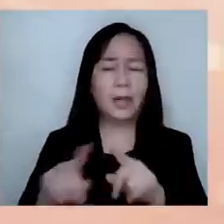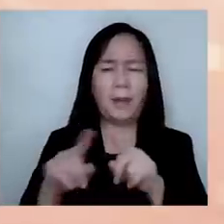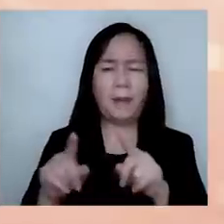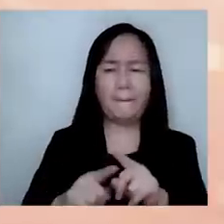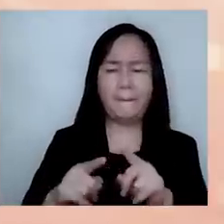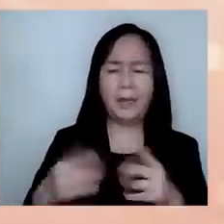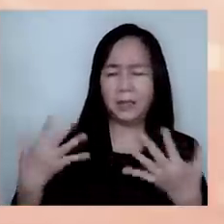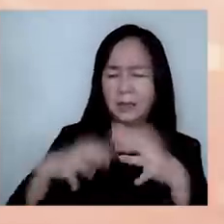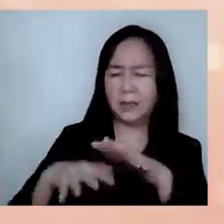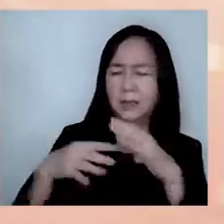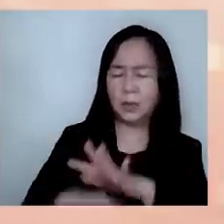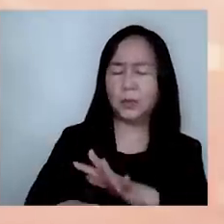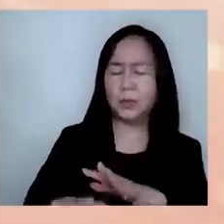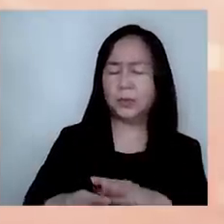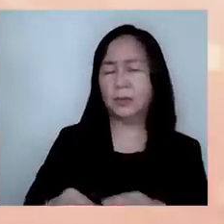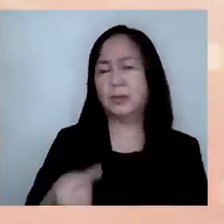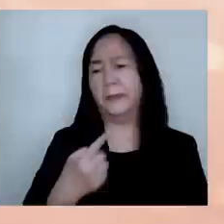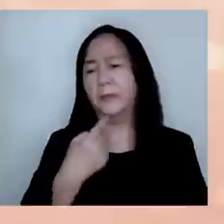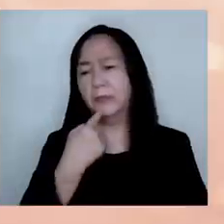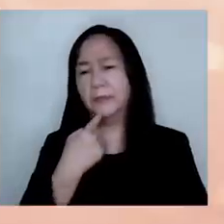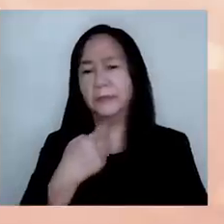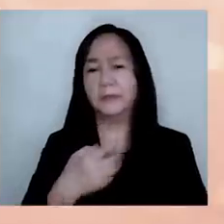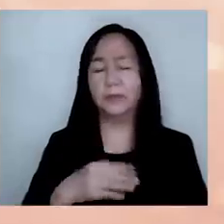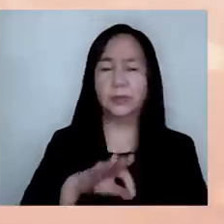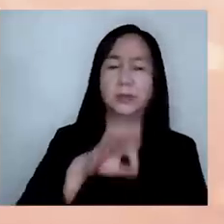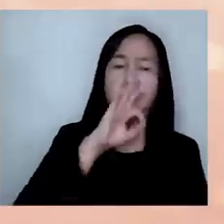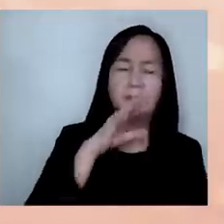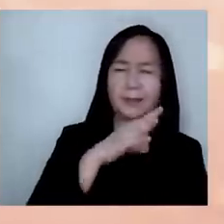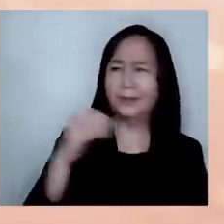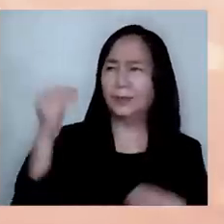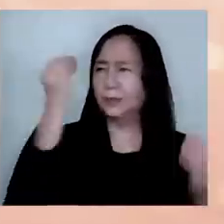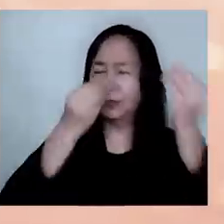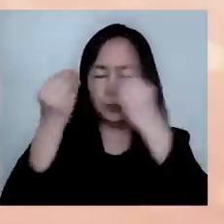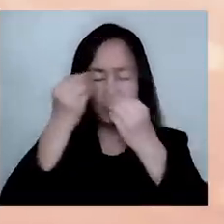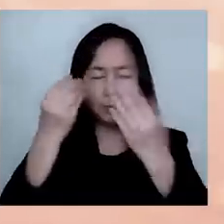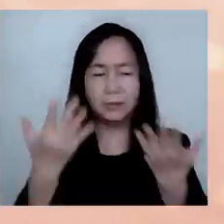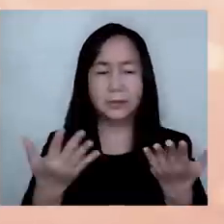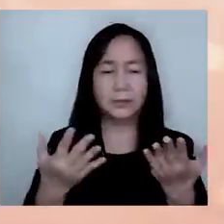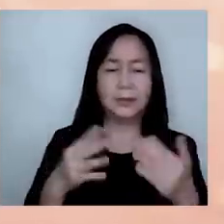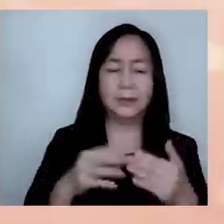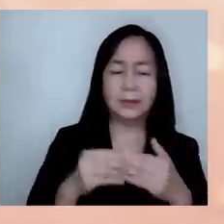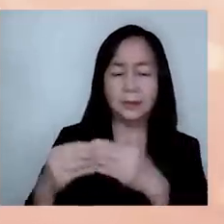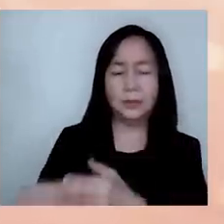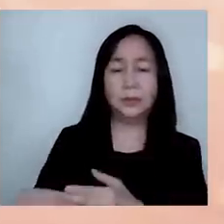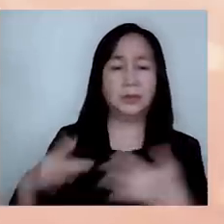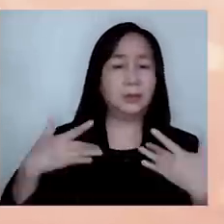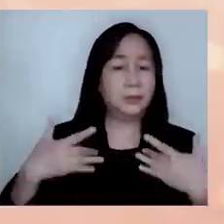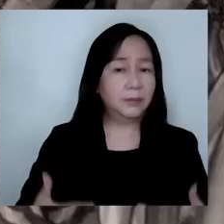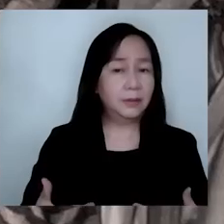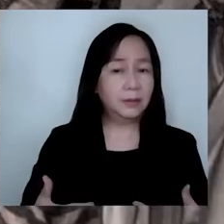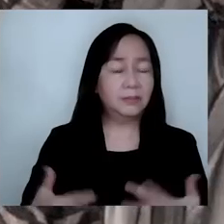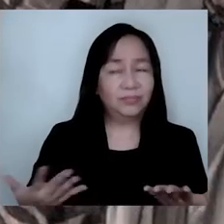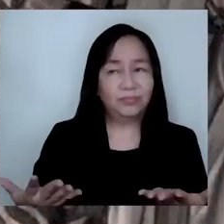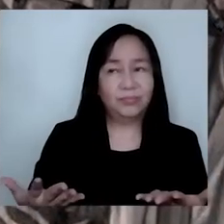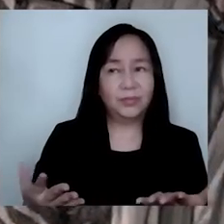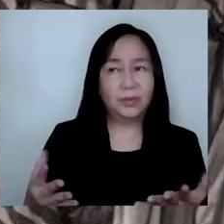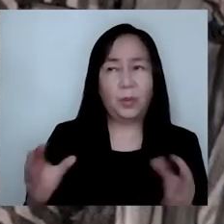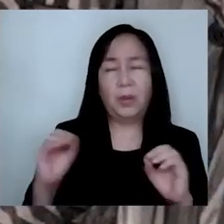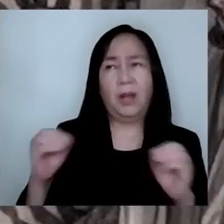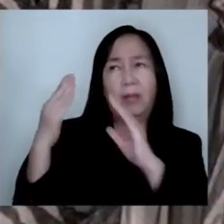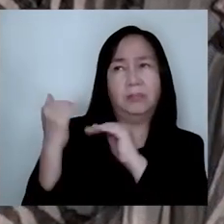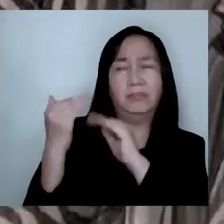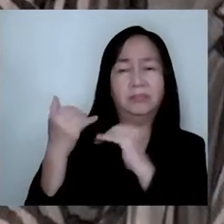disappointment frustration and confusion leading to despair or hopelessness they were